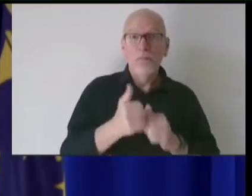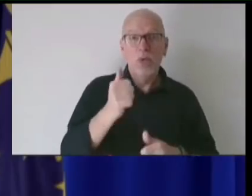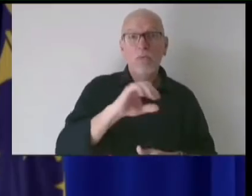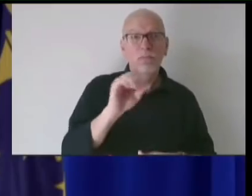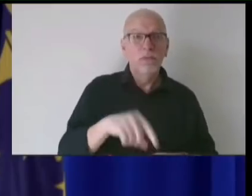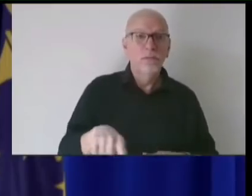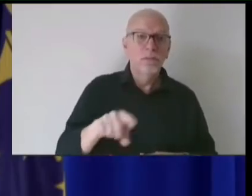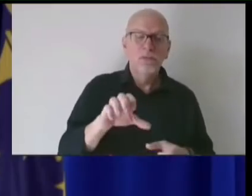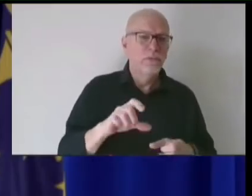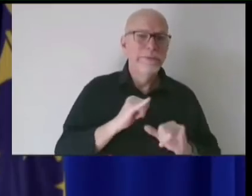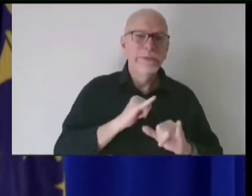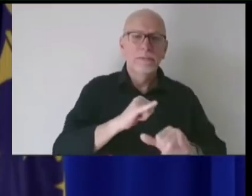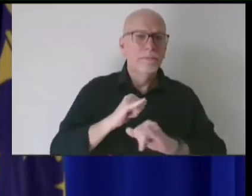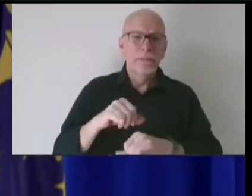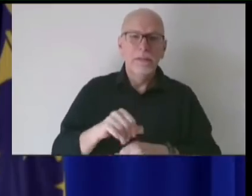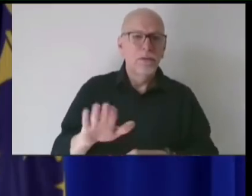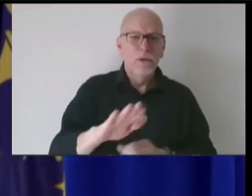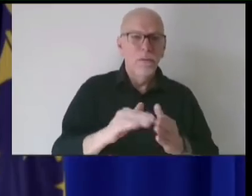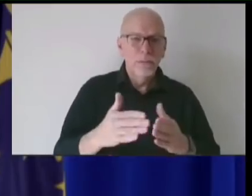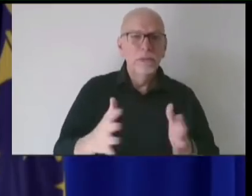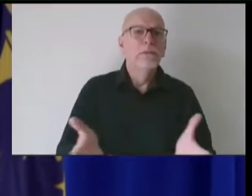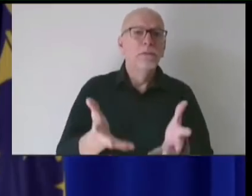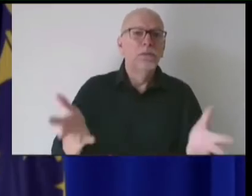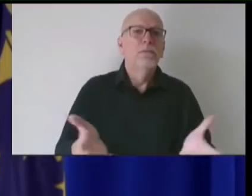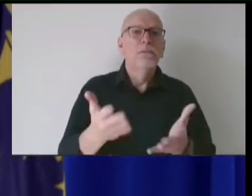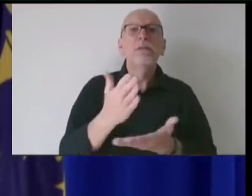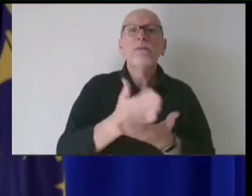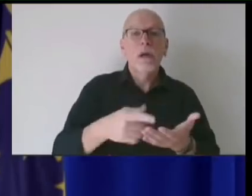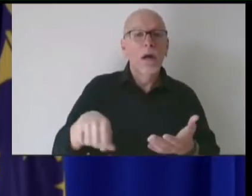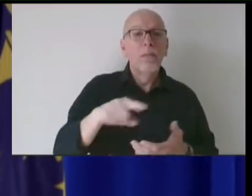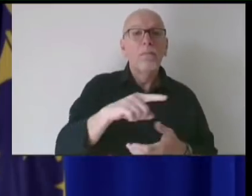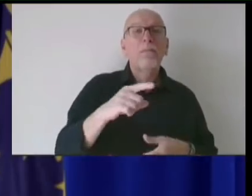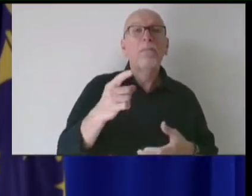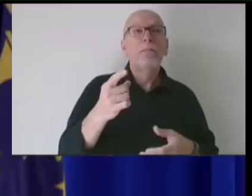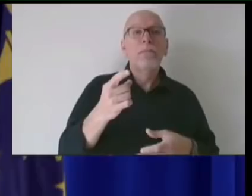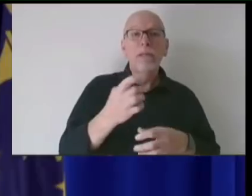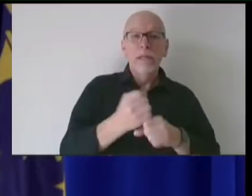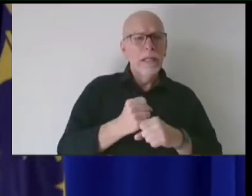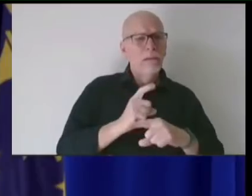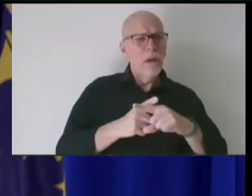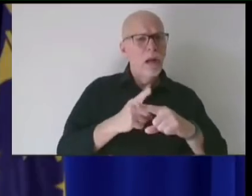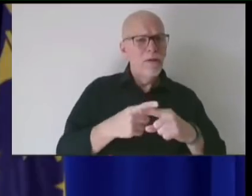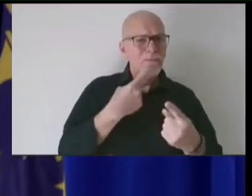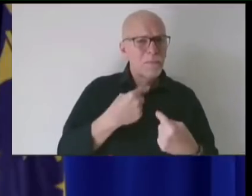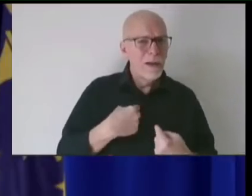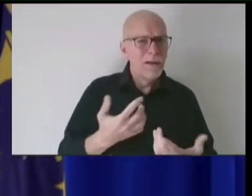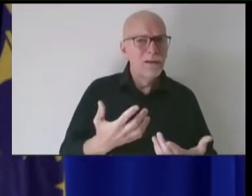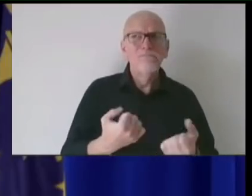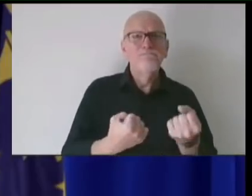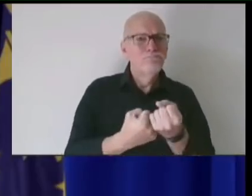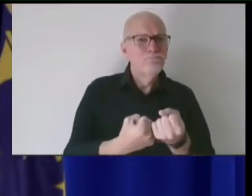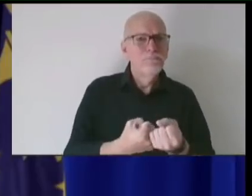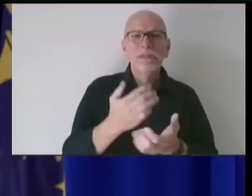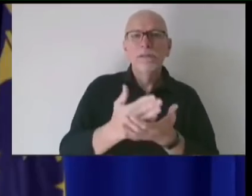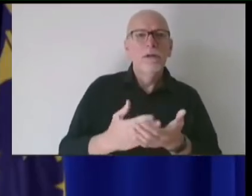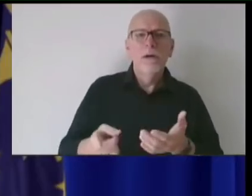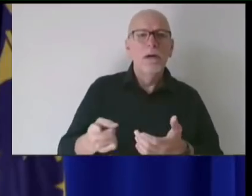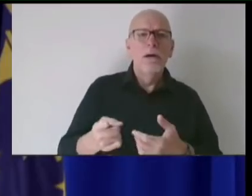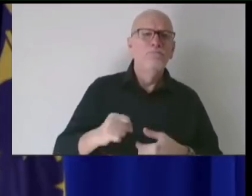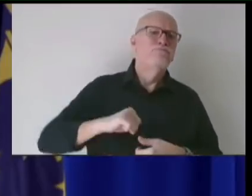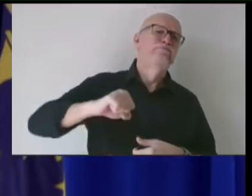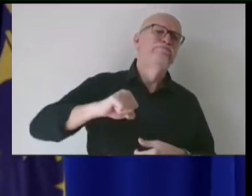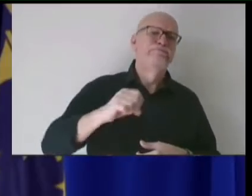same job in their communities. Some of them are getting very positive responses and support, and some of them are getting very